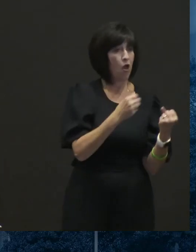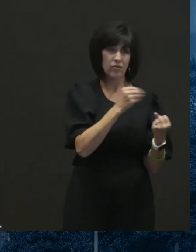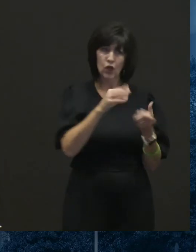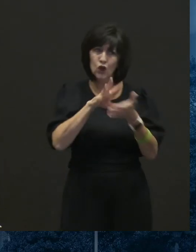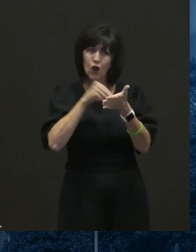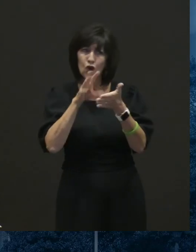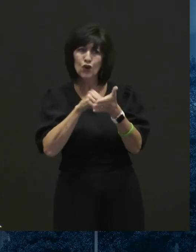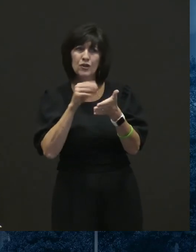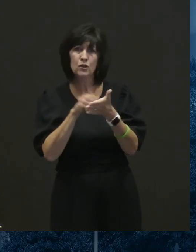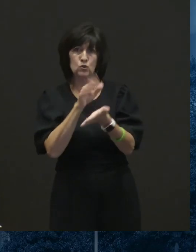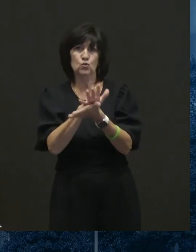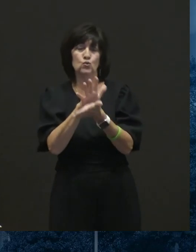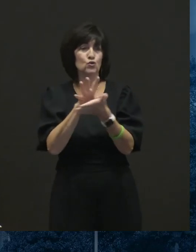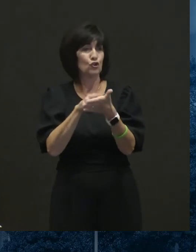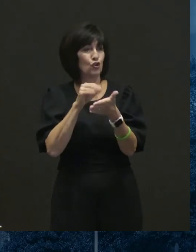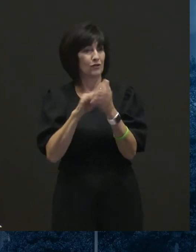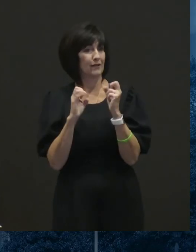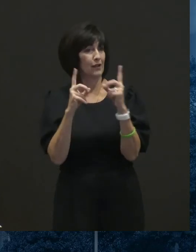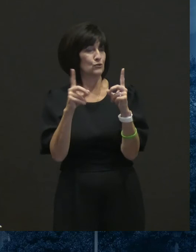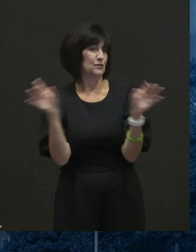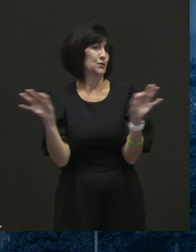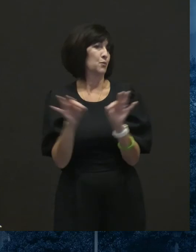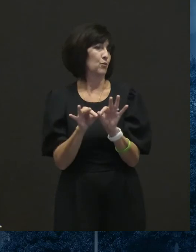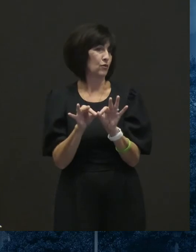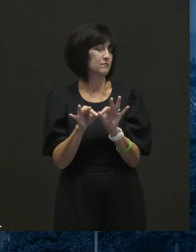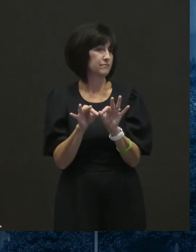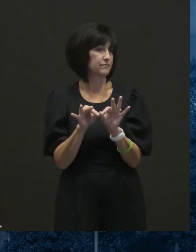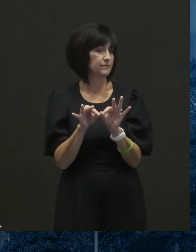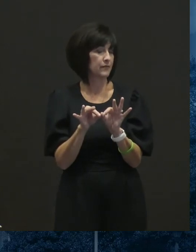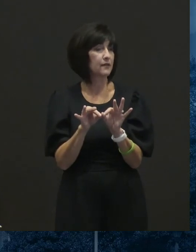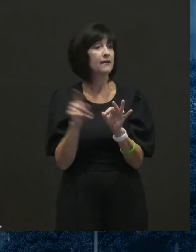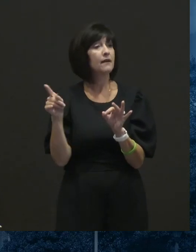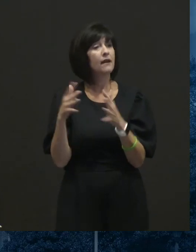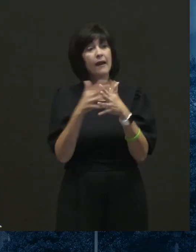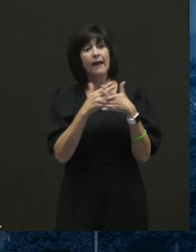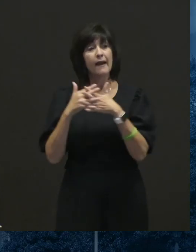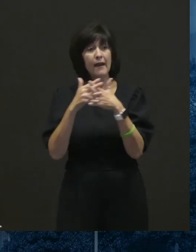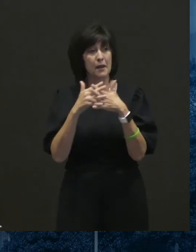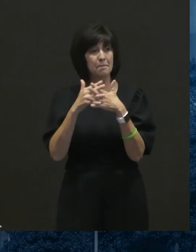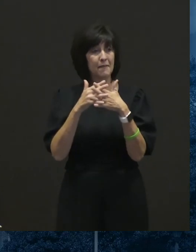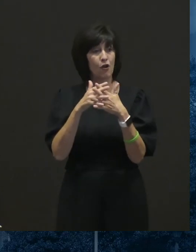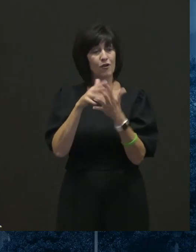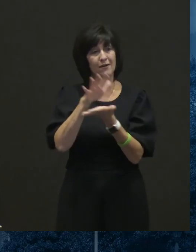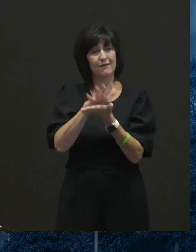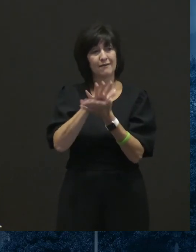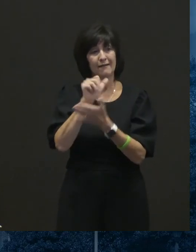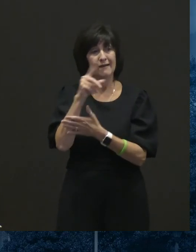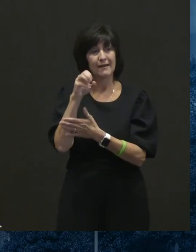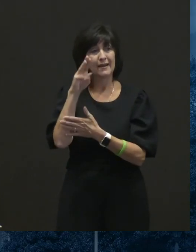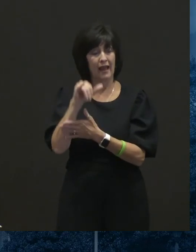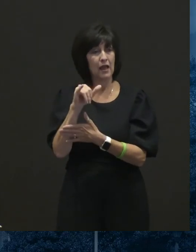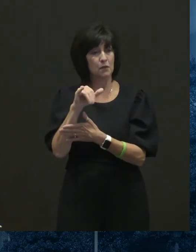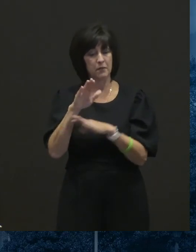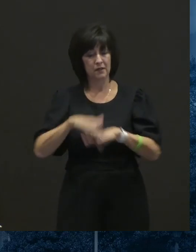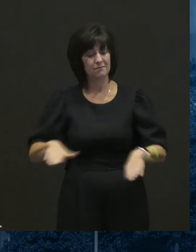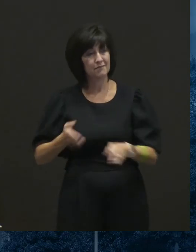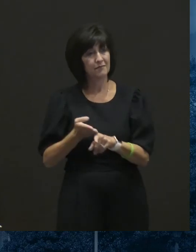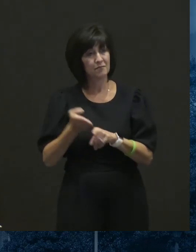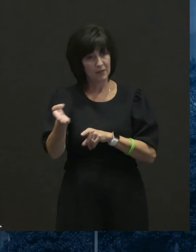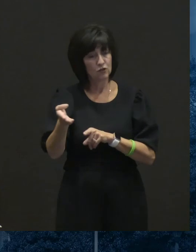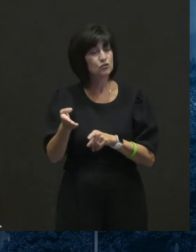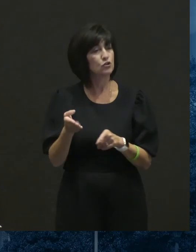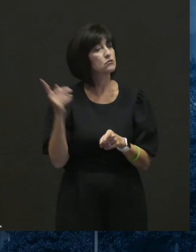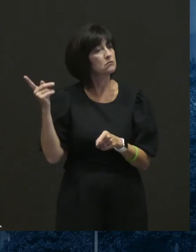we, and I would say the American Academy of Pediatrics as well has been, strongly promoting to get as many kids